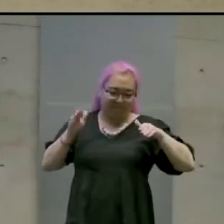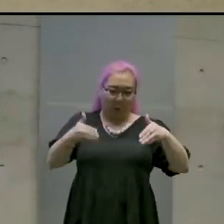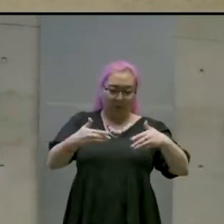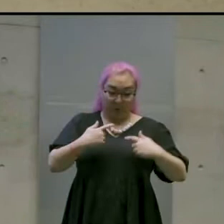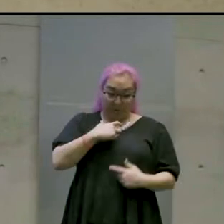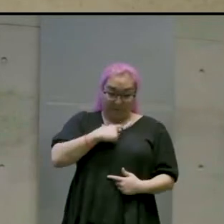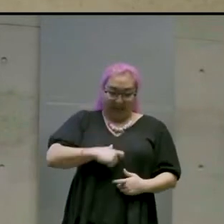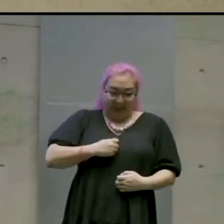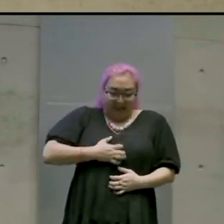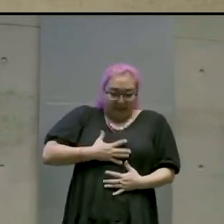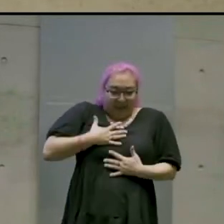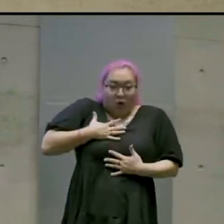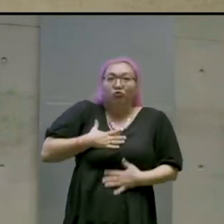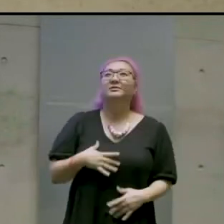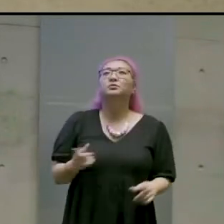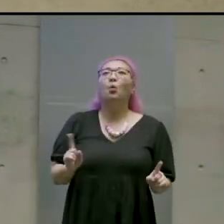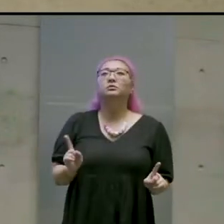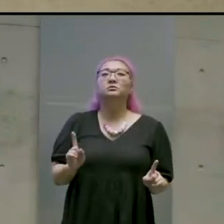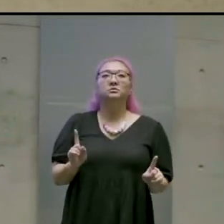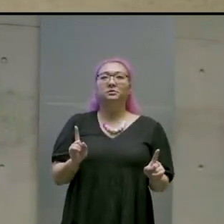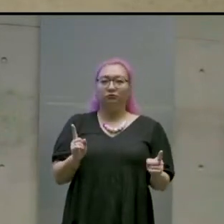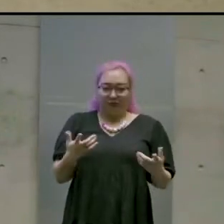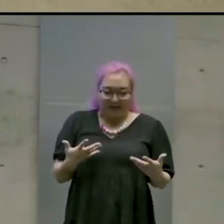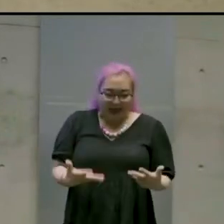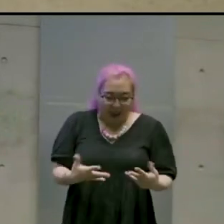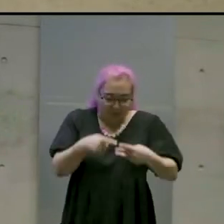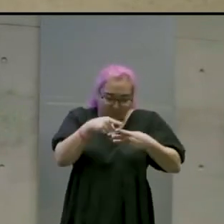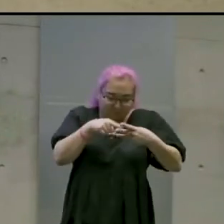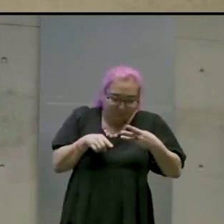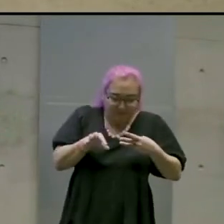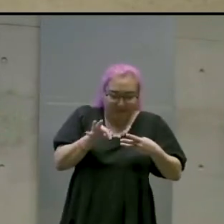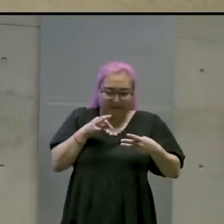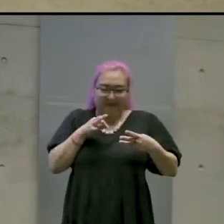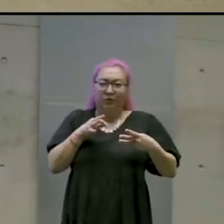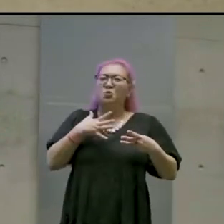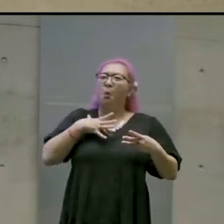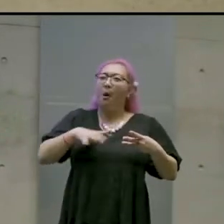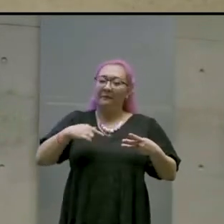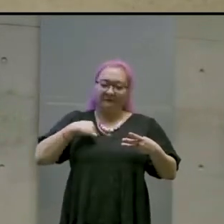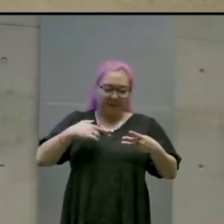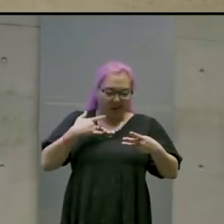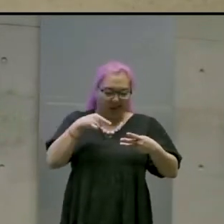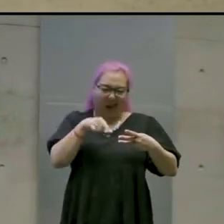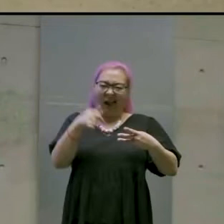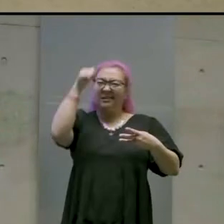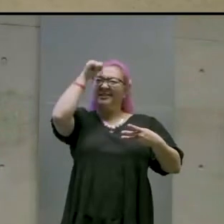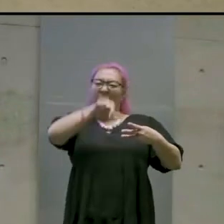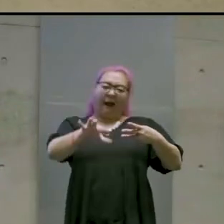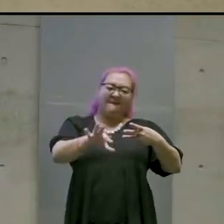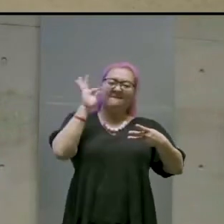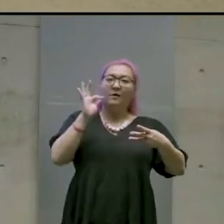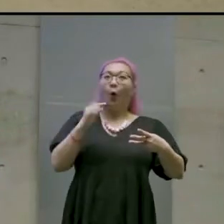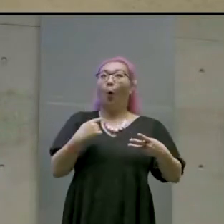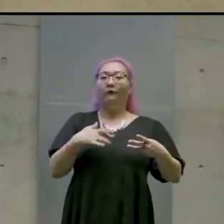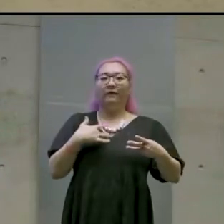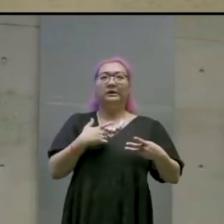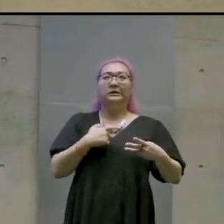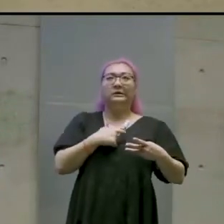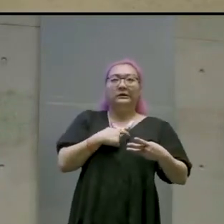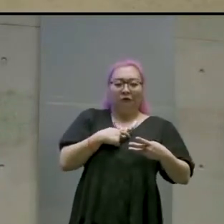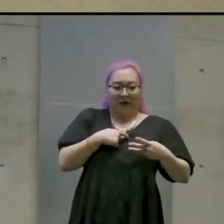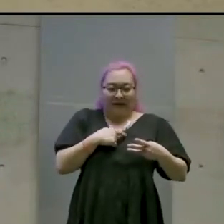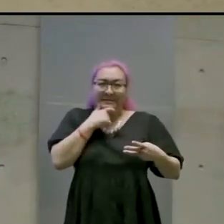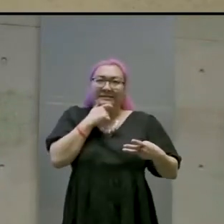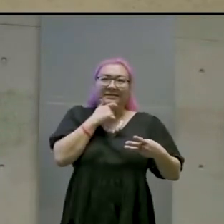experience right now, right in this moment, right here. Do I want them to feel smart? Do I want them to feel afraid? You know, if you have a dark